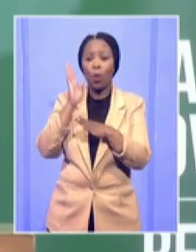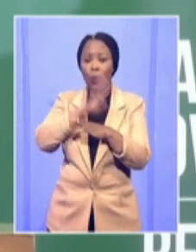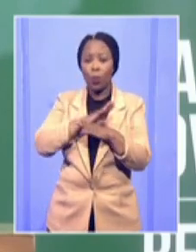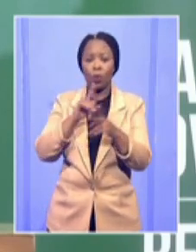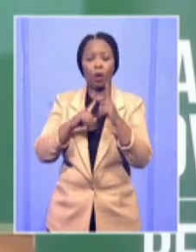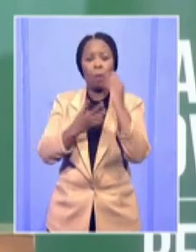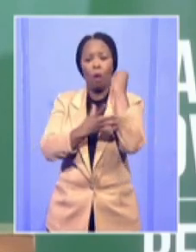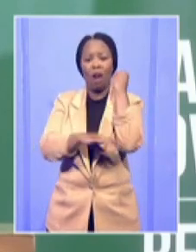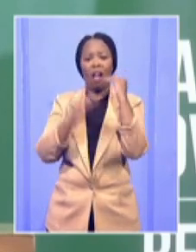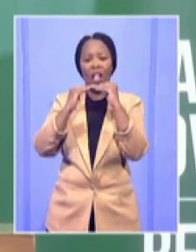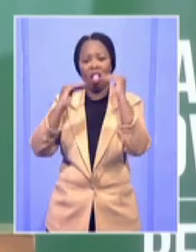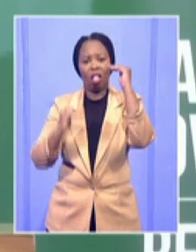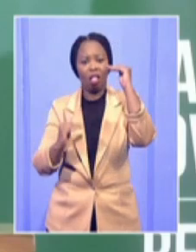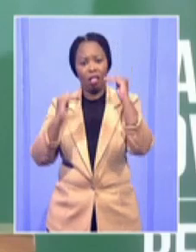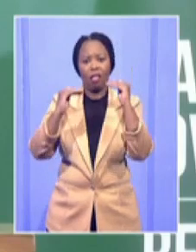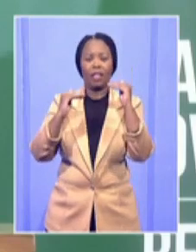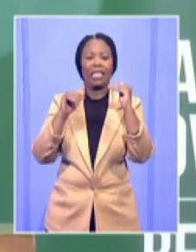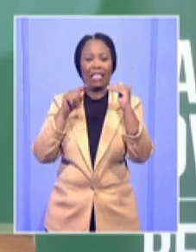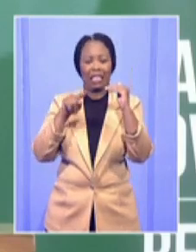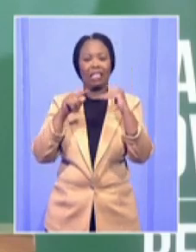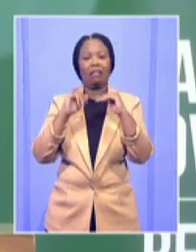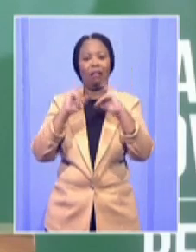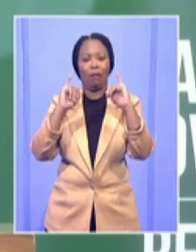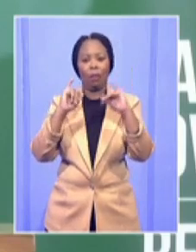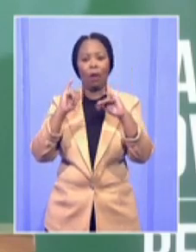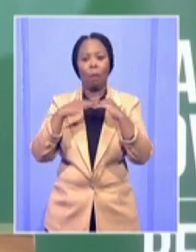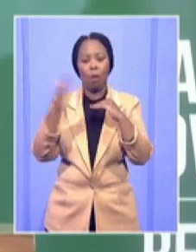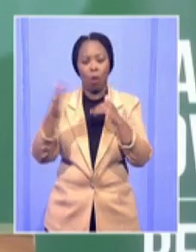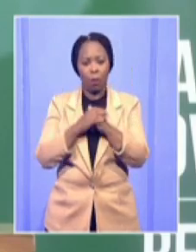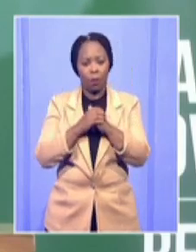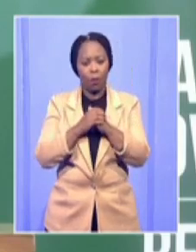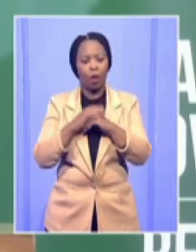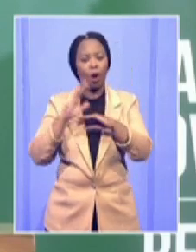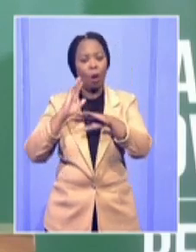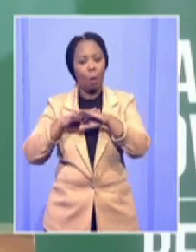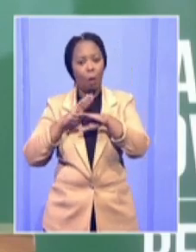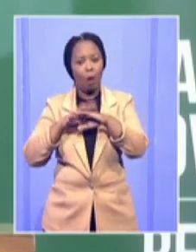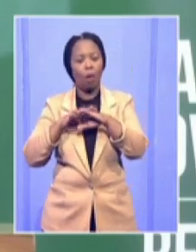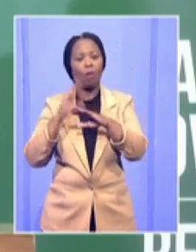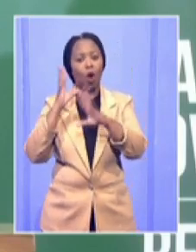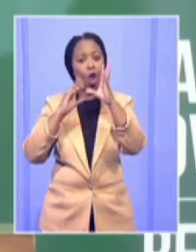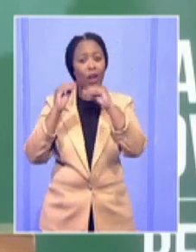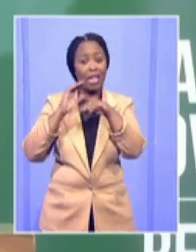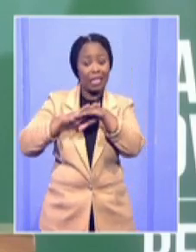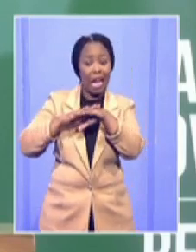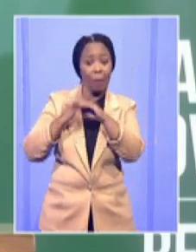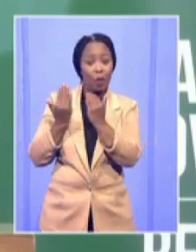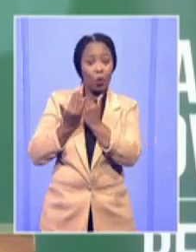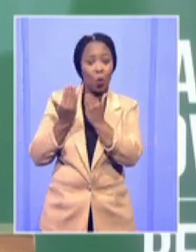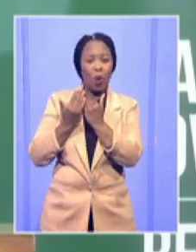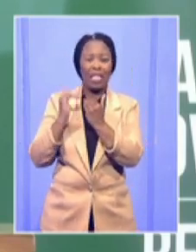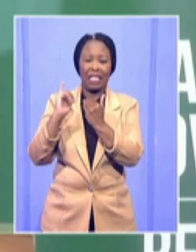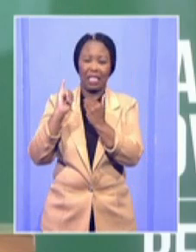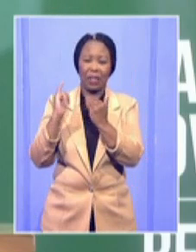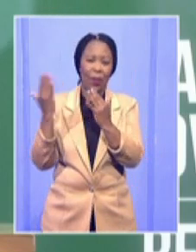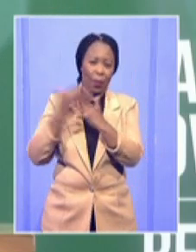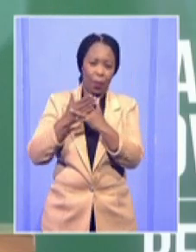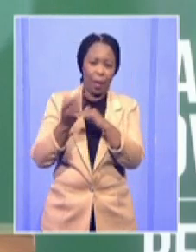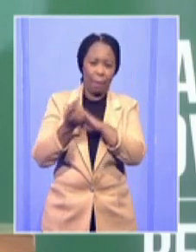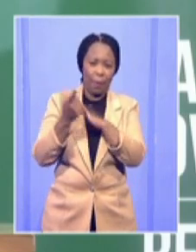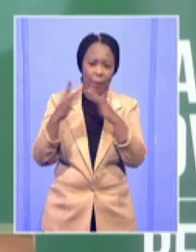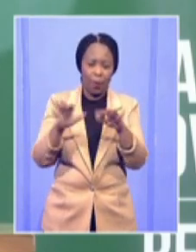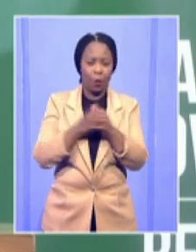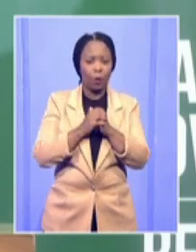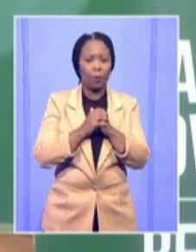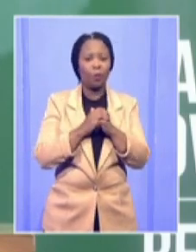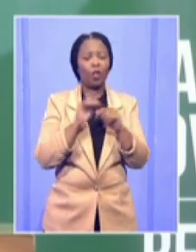inequality were amplified. Among other things, valuable learning time at school was interrupted. The complex nature